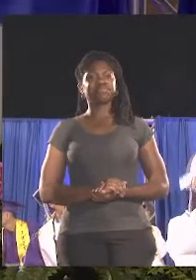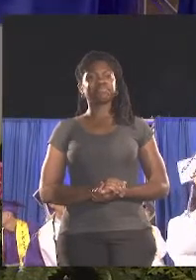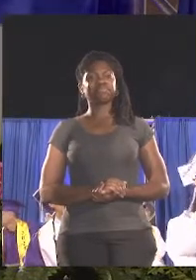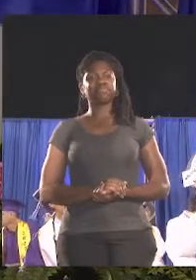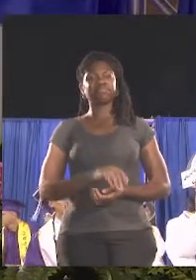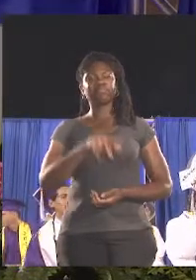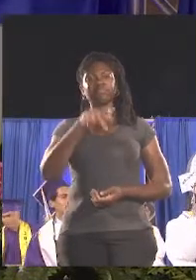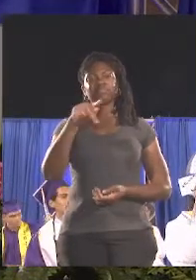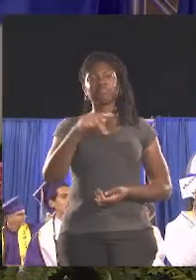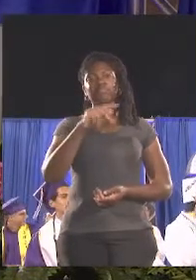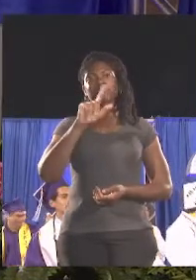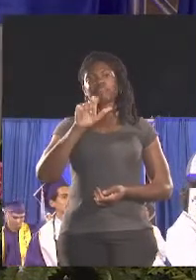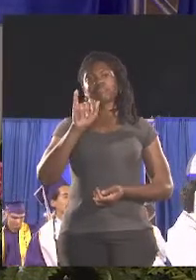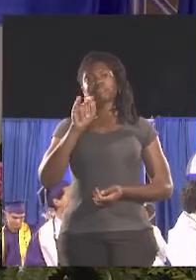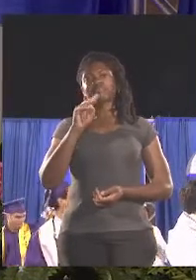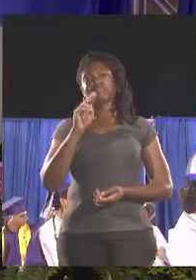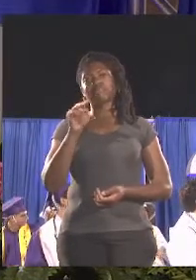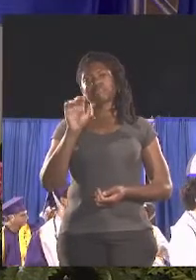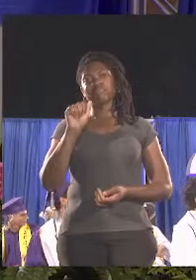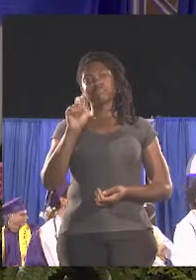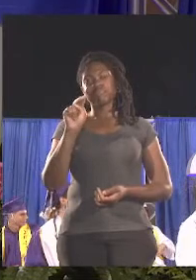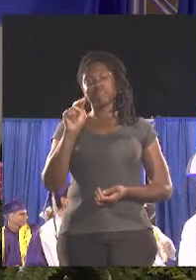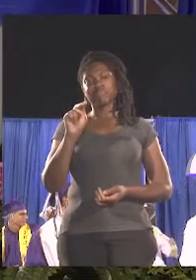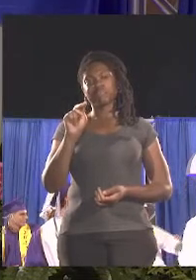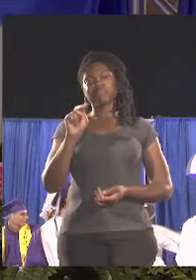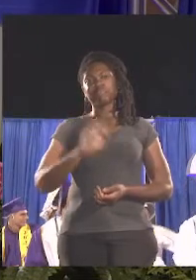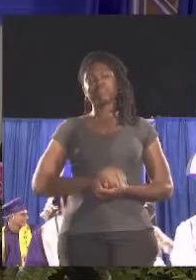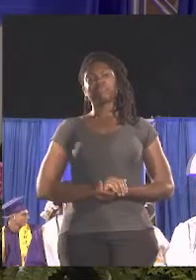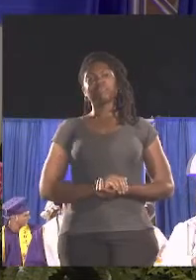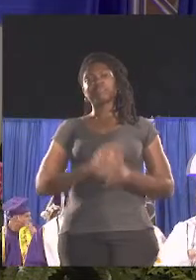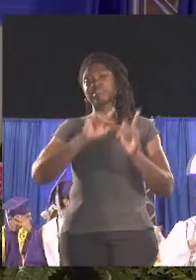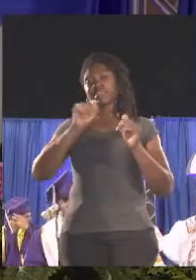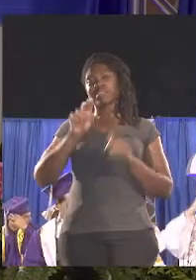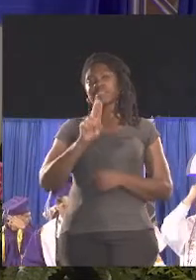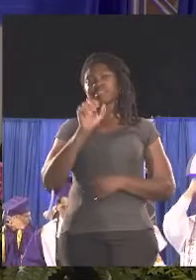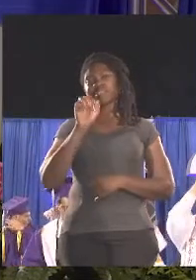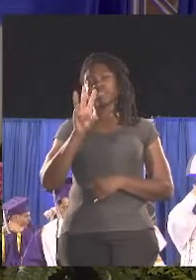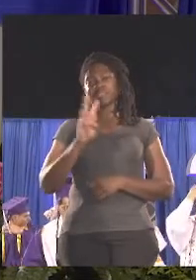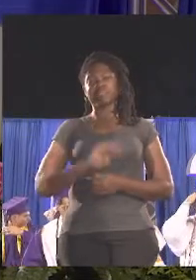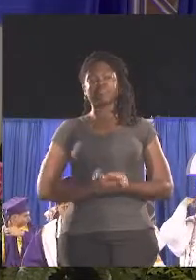Philip J. Linyan, University of Incarnate Word.